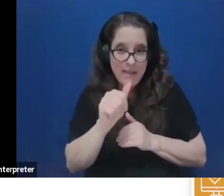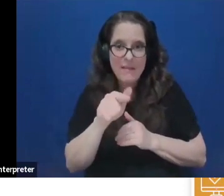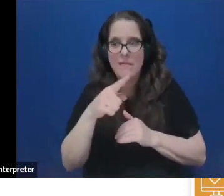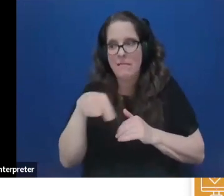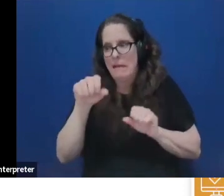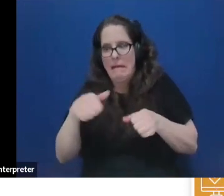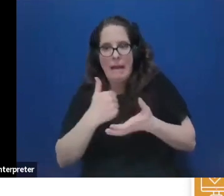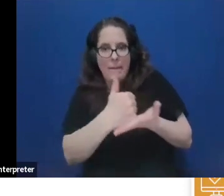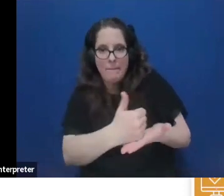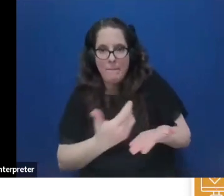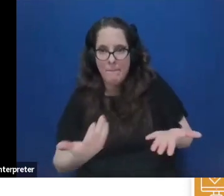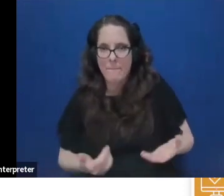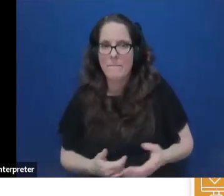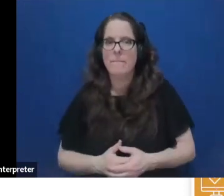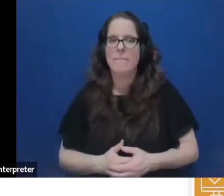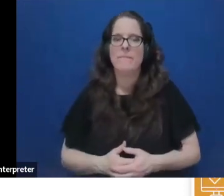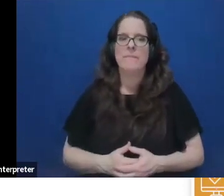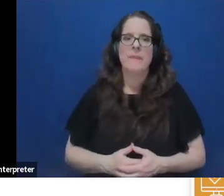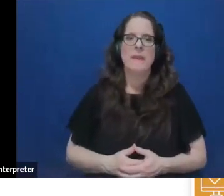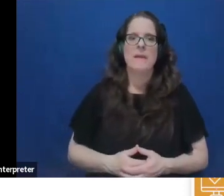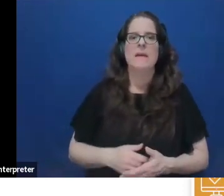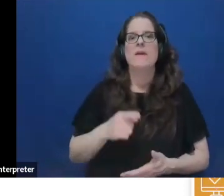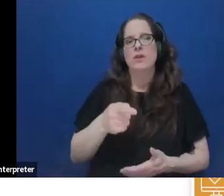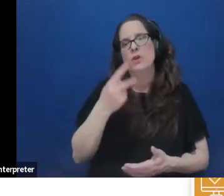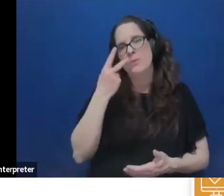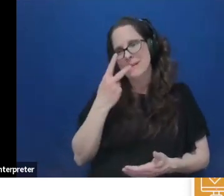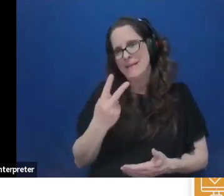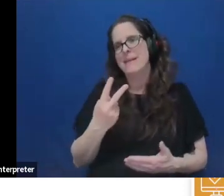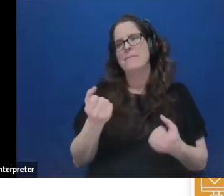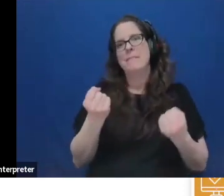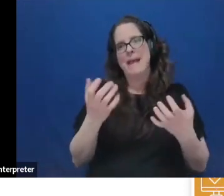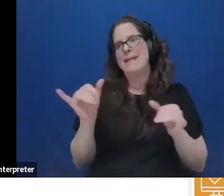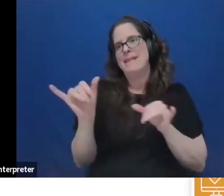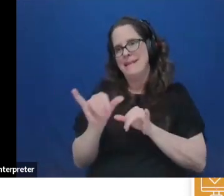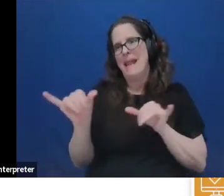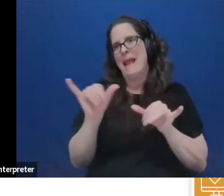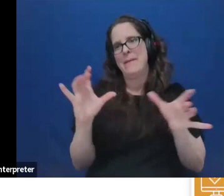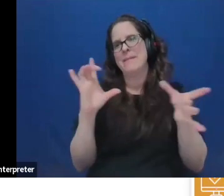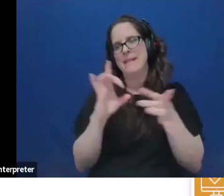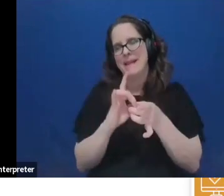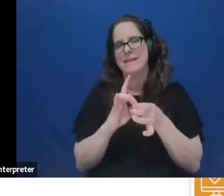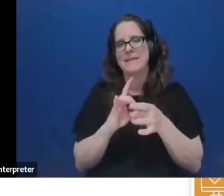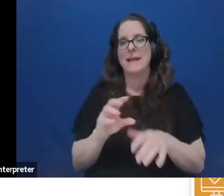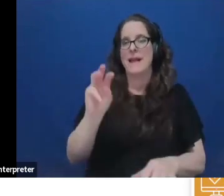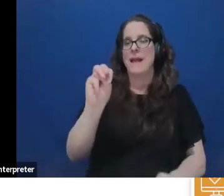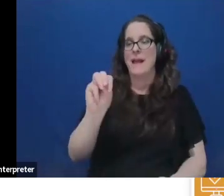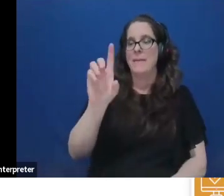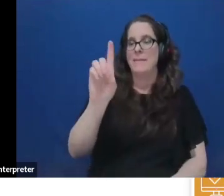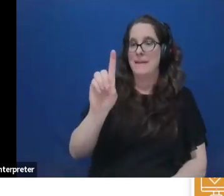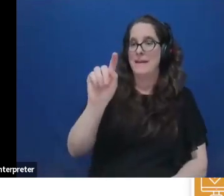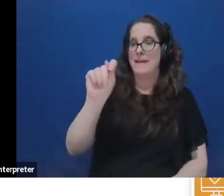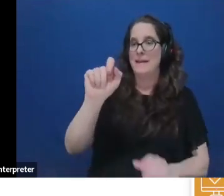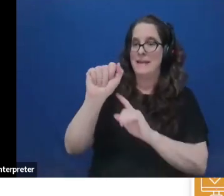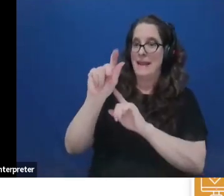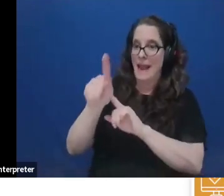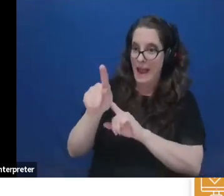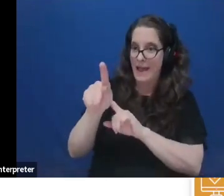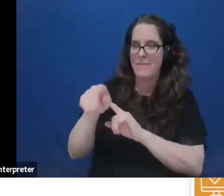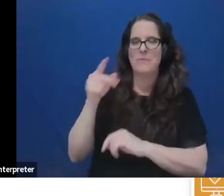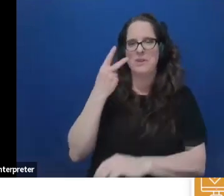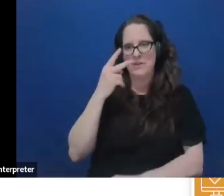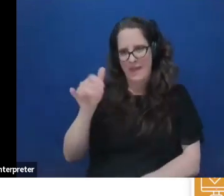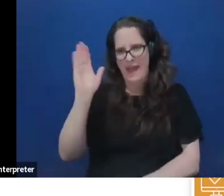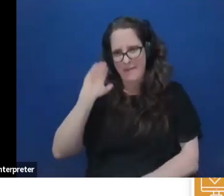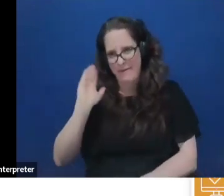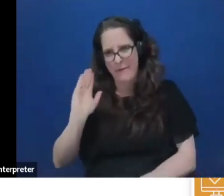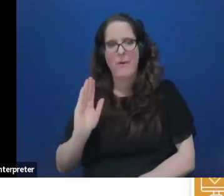And a lot of the same links are on some of these pages. MTAP was on another page. Center